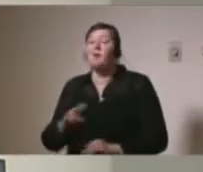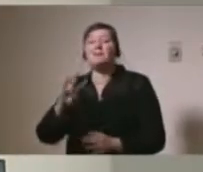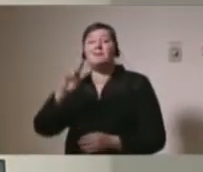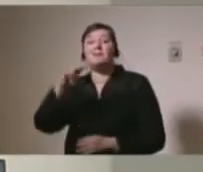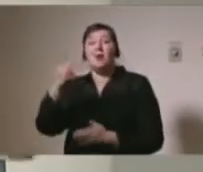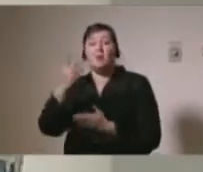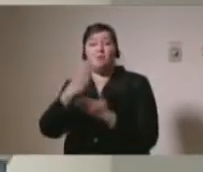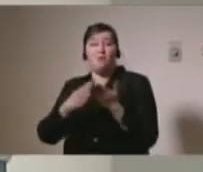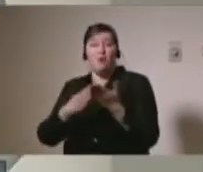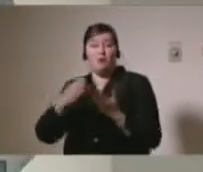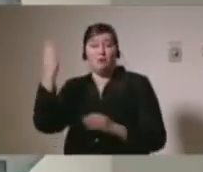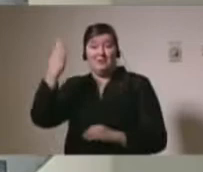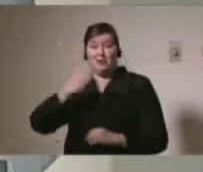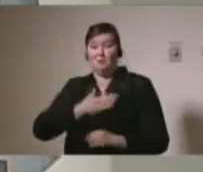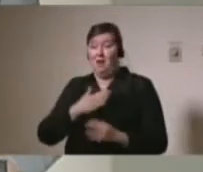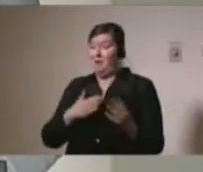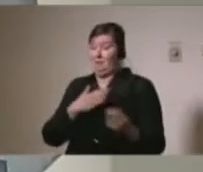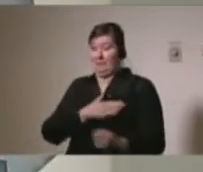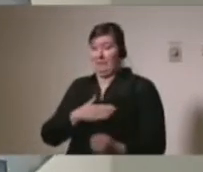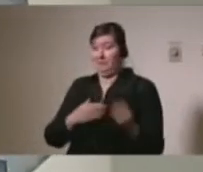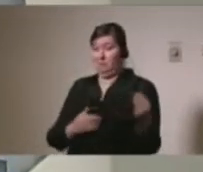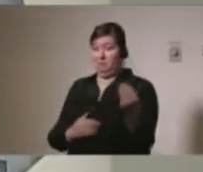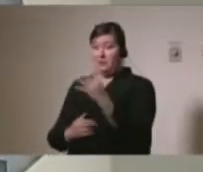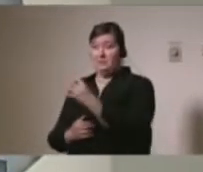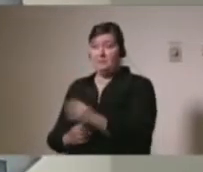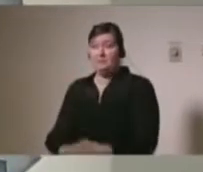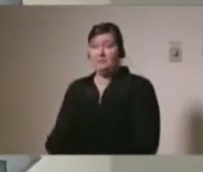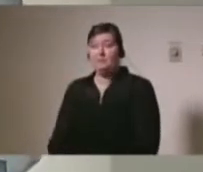The second part of my presentation